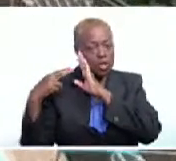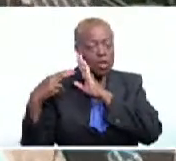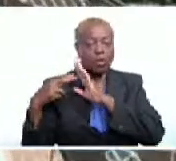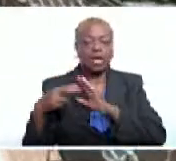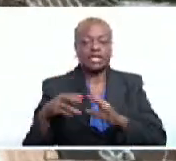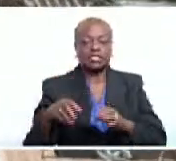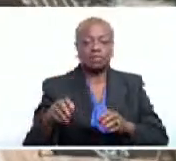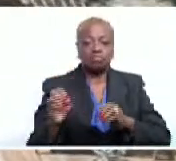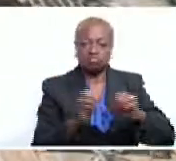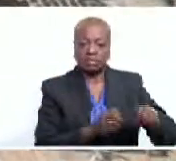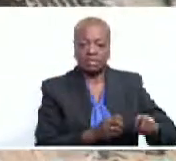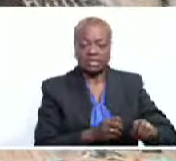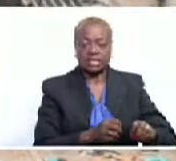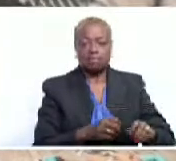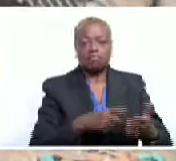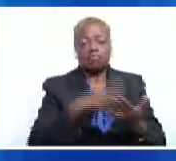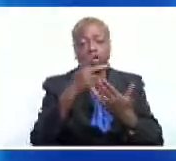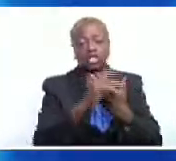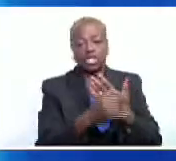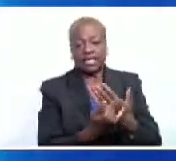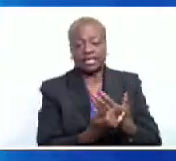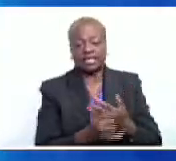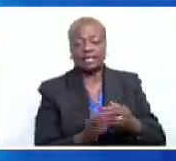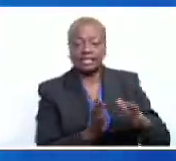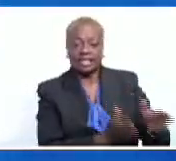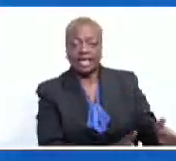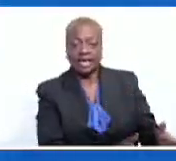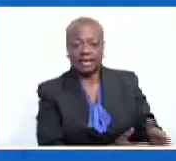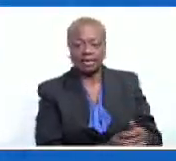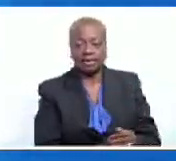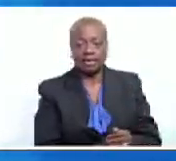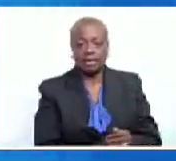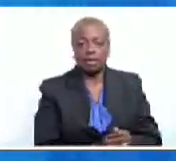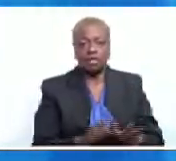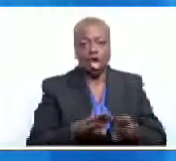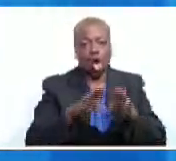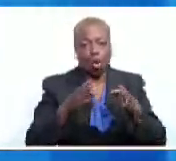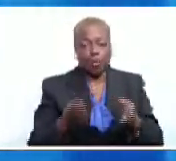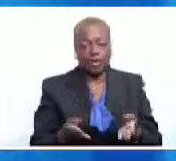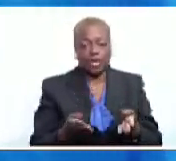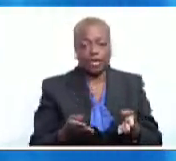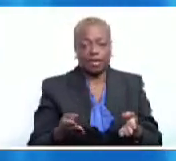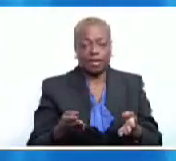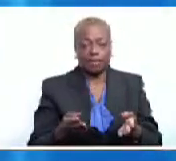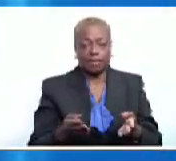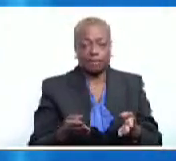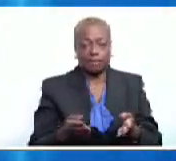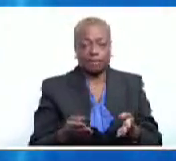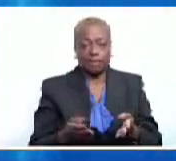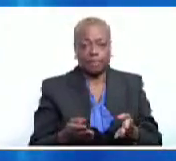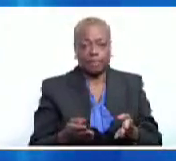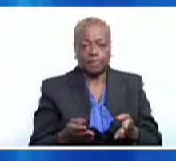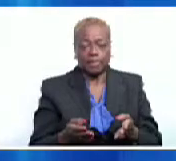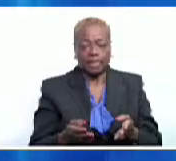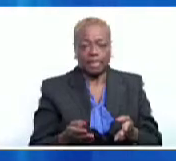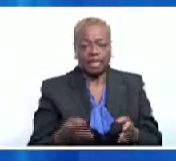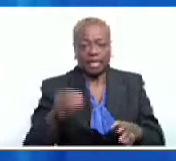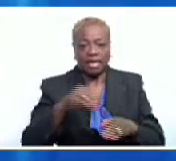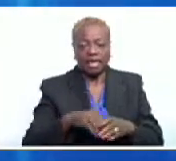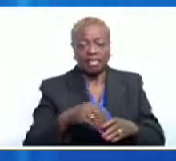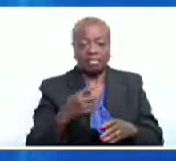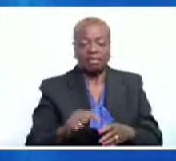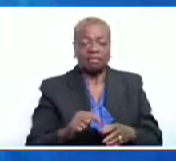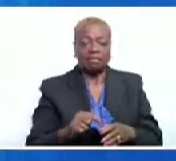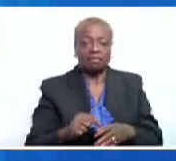several projects. So I think that we're opening now. You're seeing a lot of what we have right now, but come the fall, when hopefully a lot of